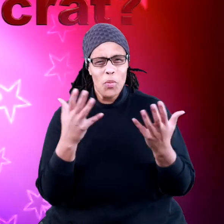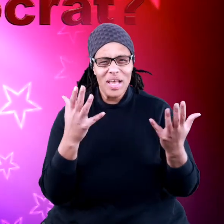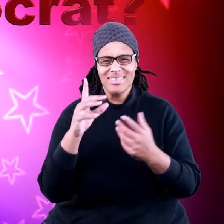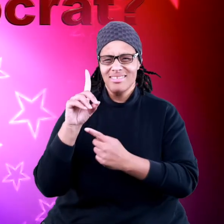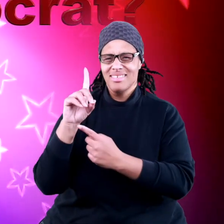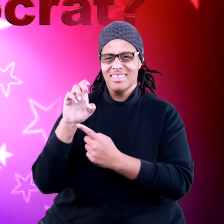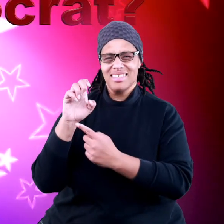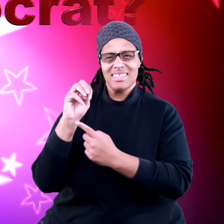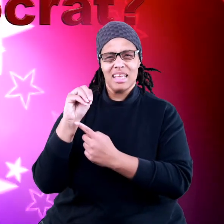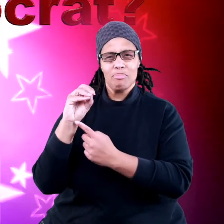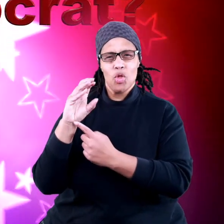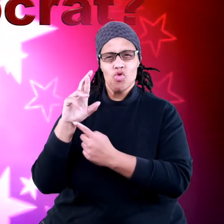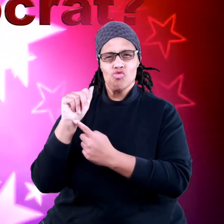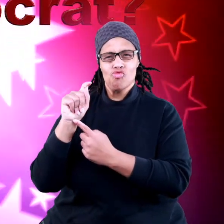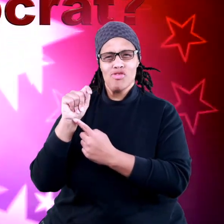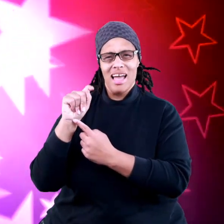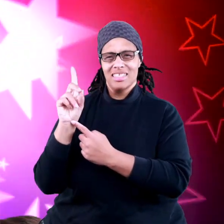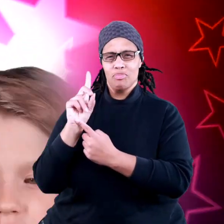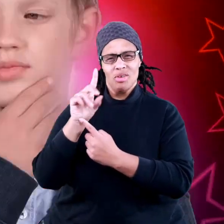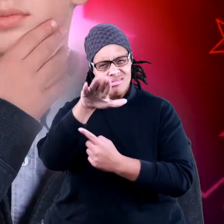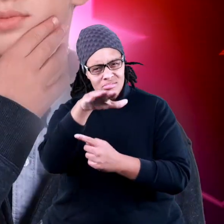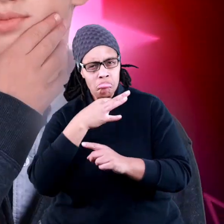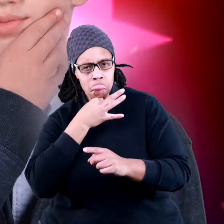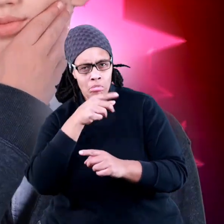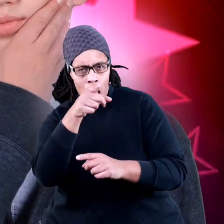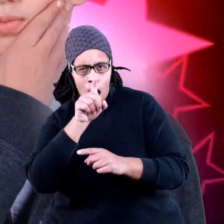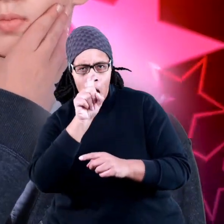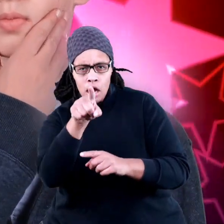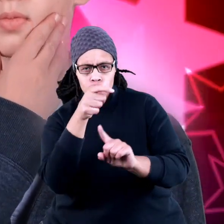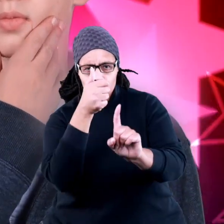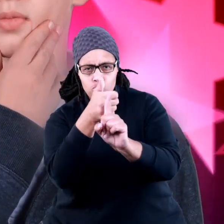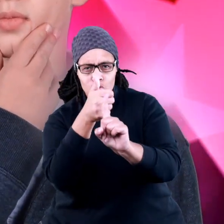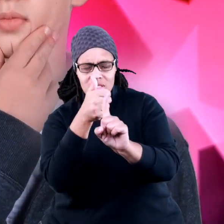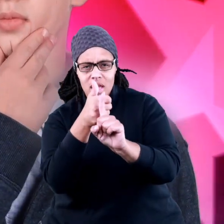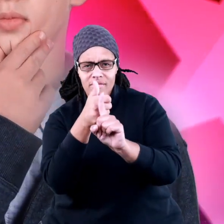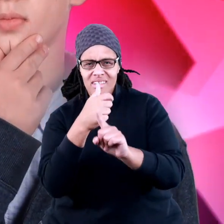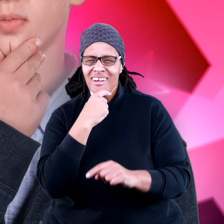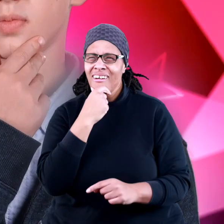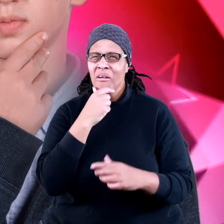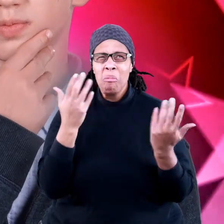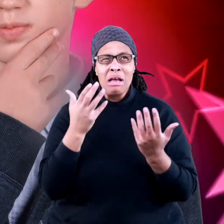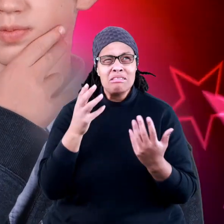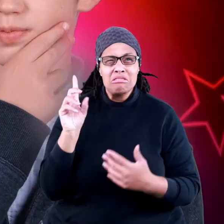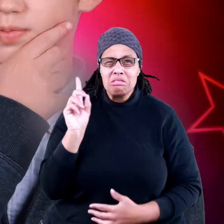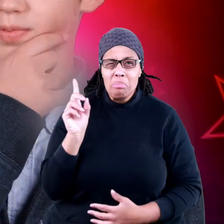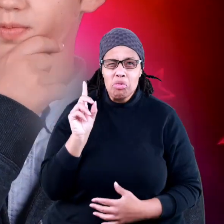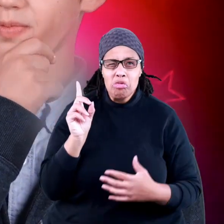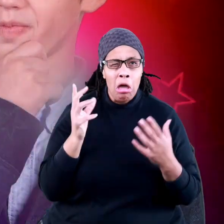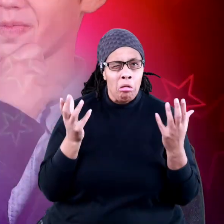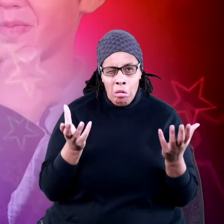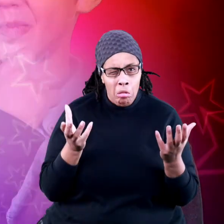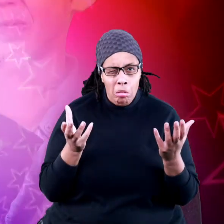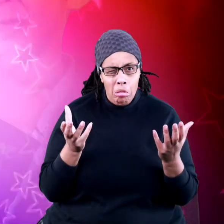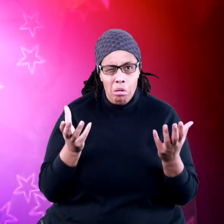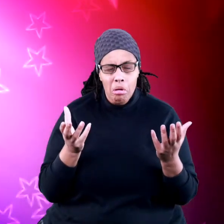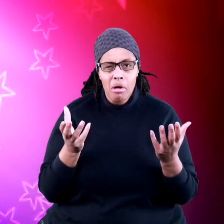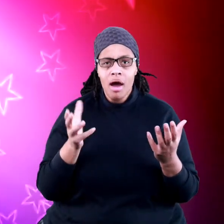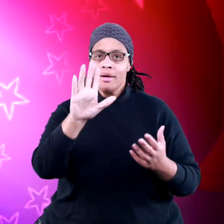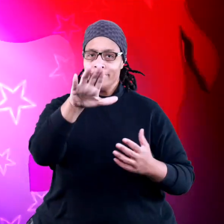What is a Democrat for kids? Hey kids, have you ever asked yourself, what is a